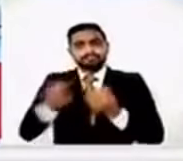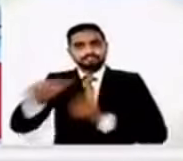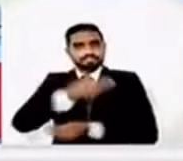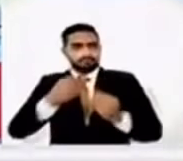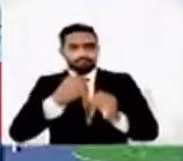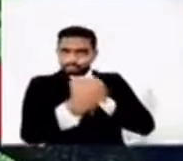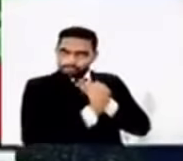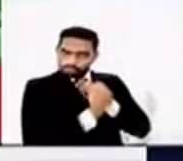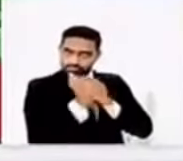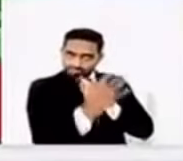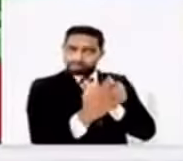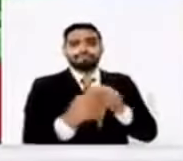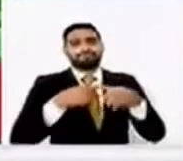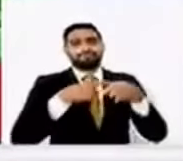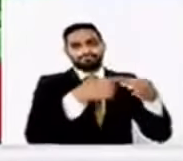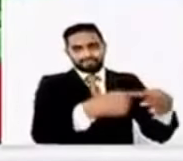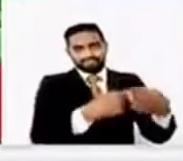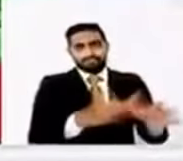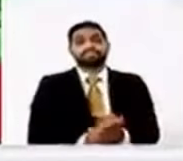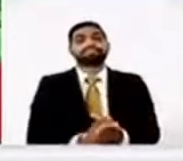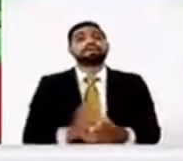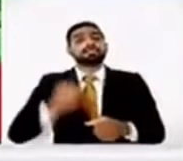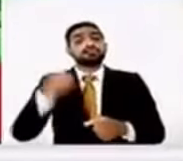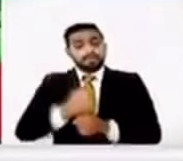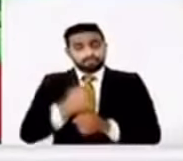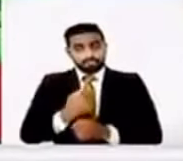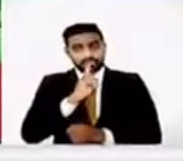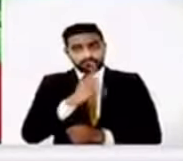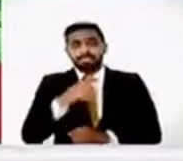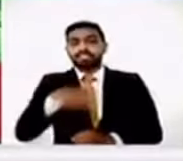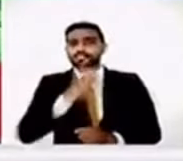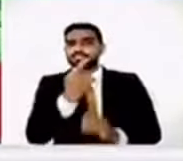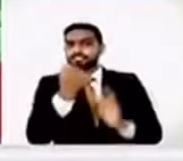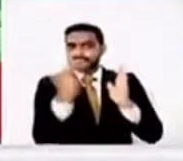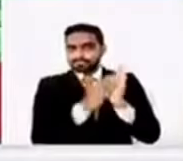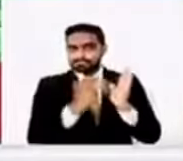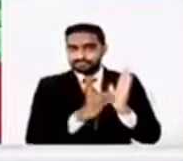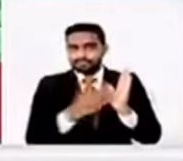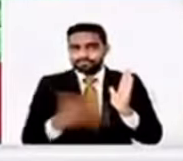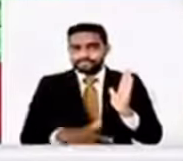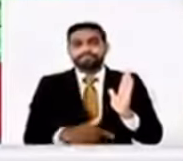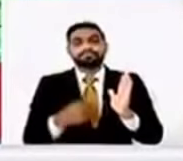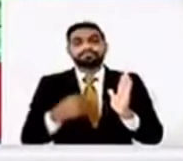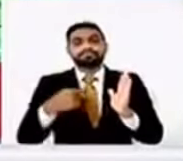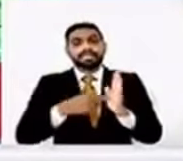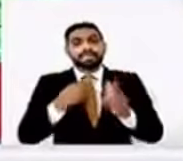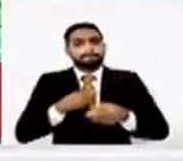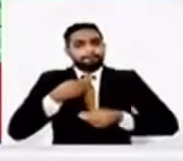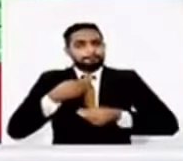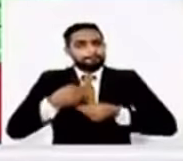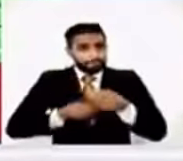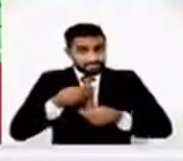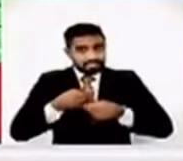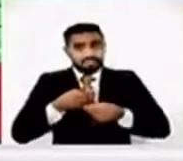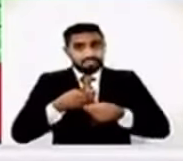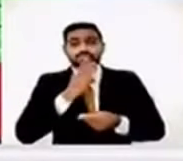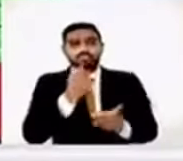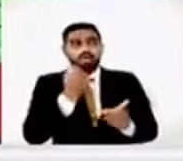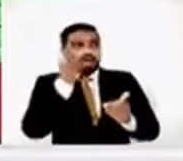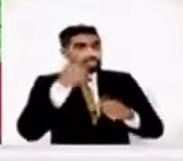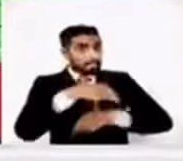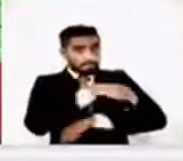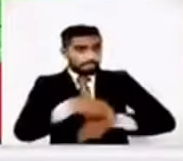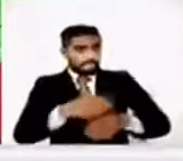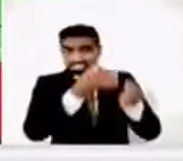that in this budget, that if these companies do not come up with proper plans, they are looking at